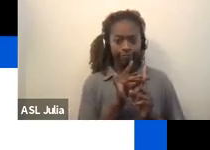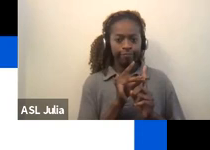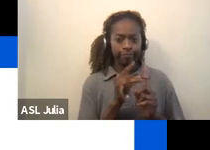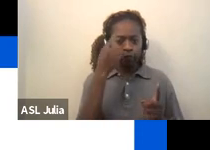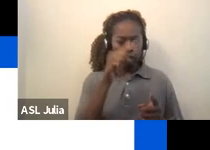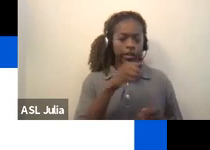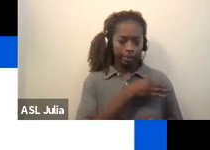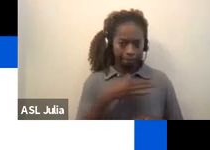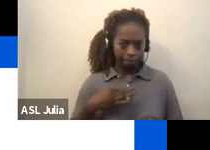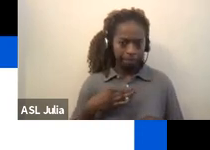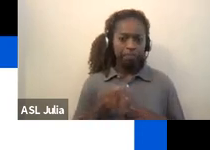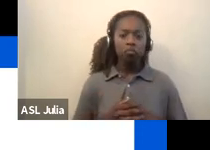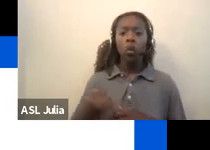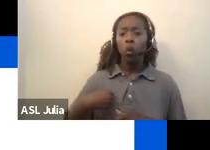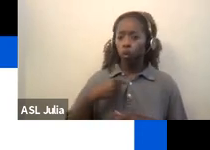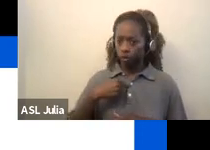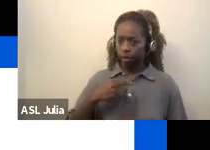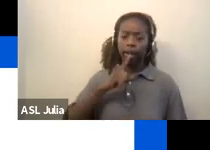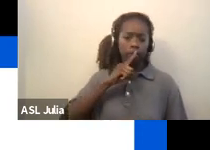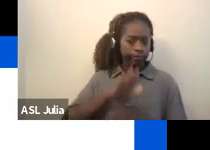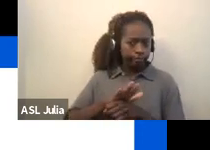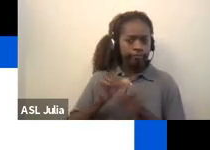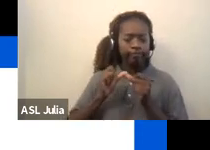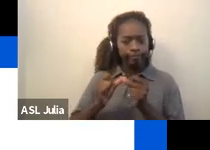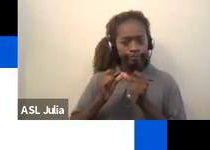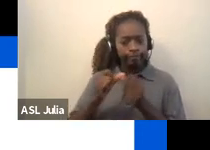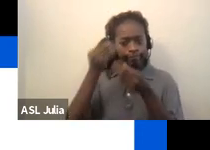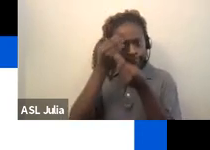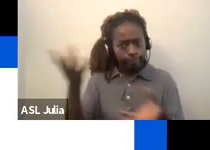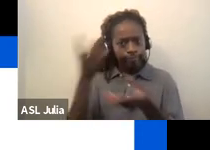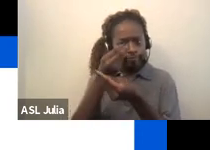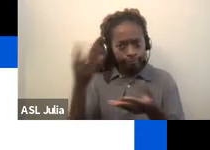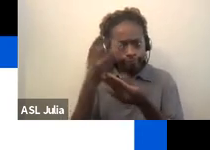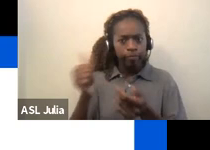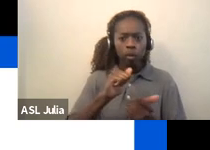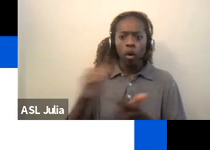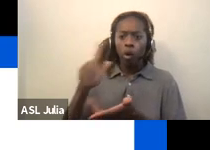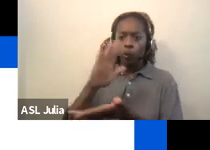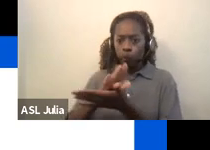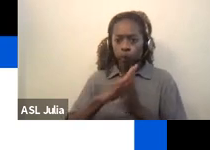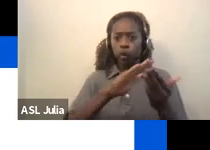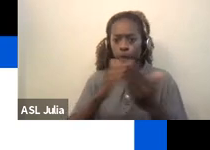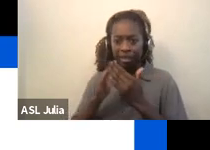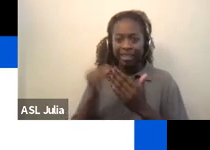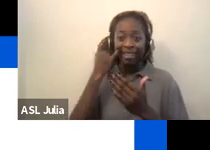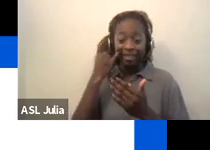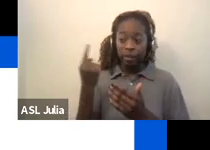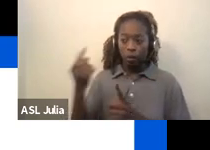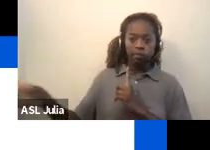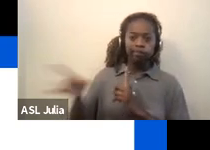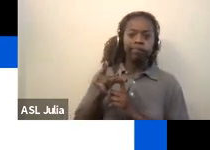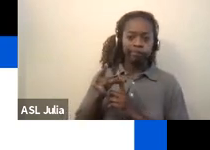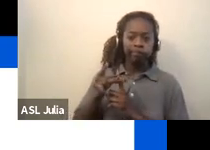reporting this weekly update and notifying all school communities and administrative offices when there is a positive case